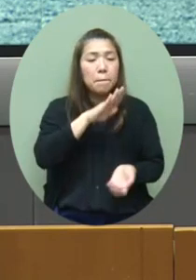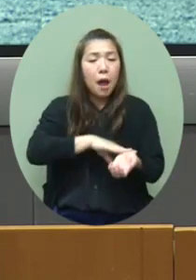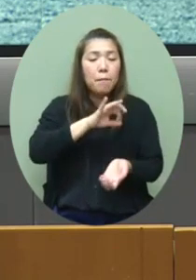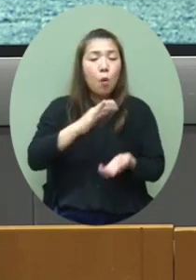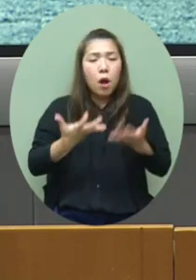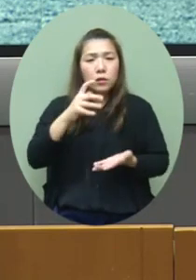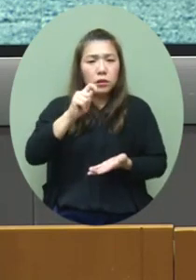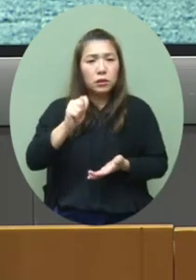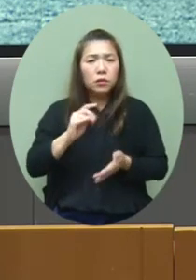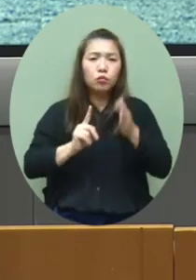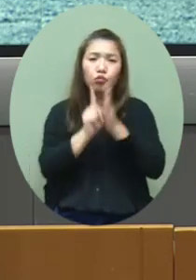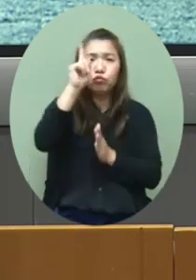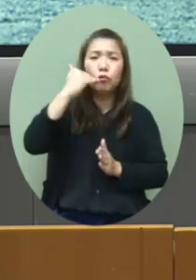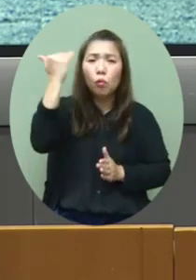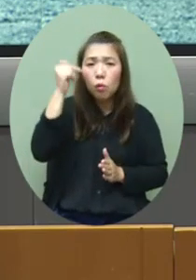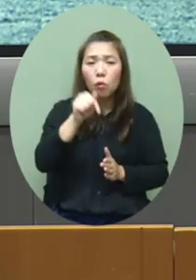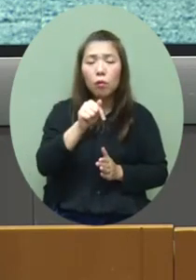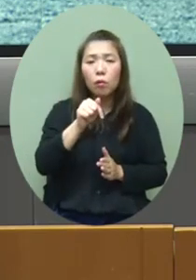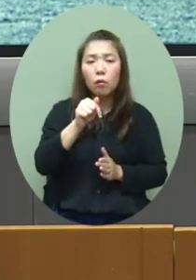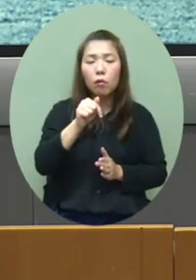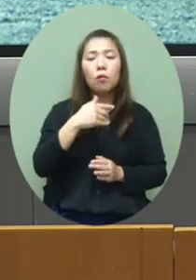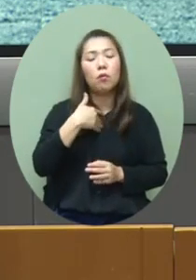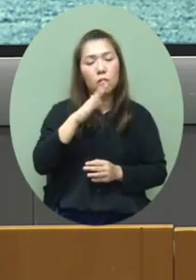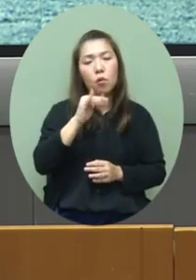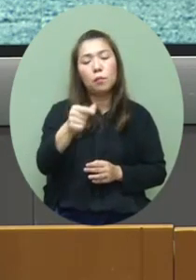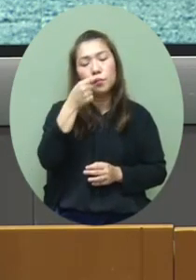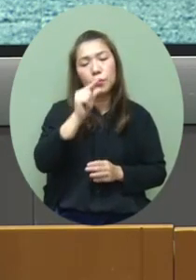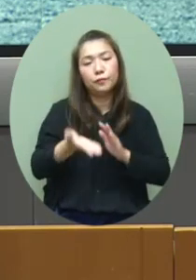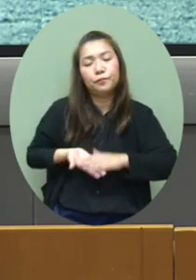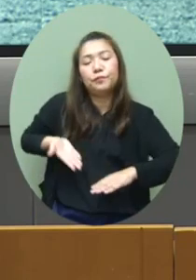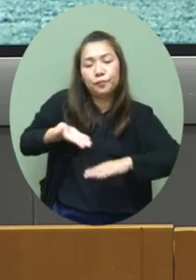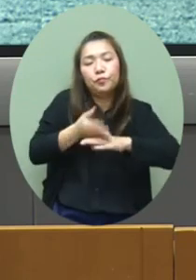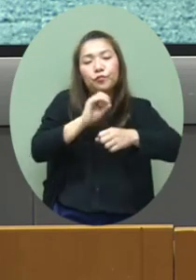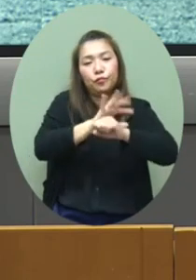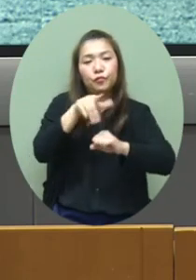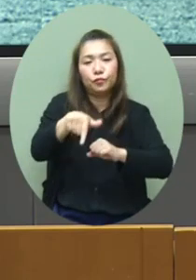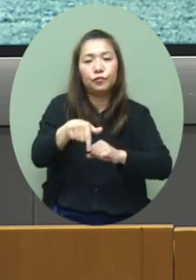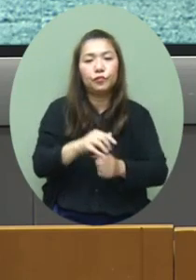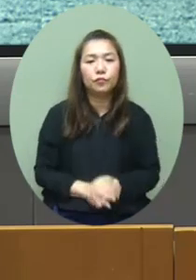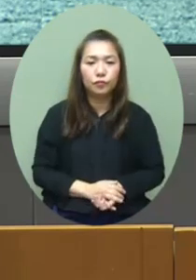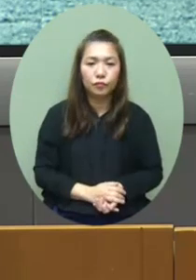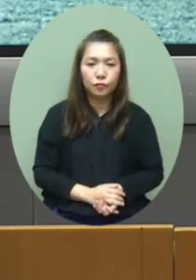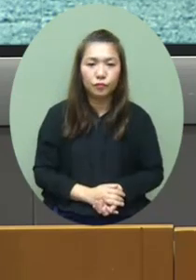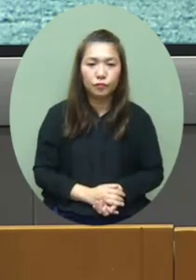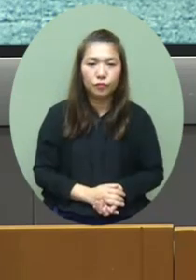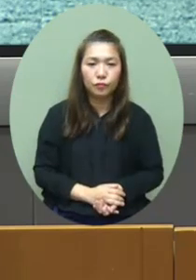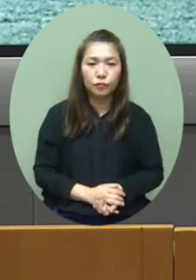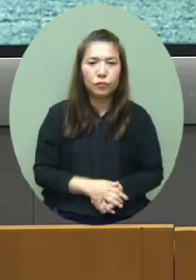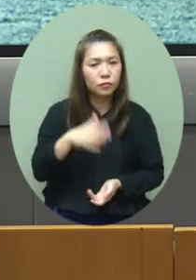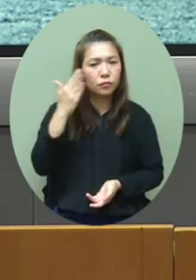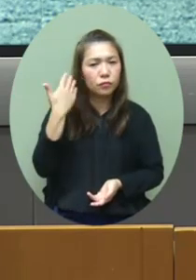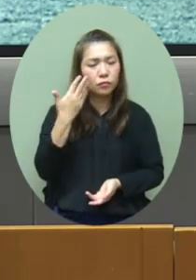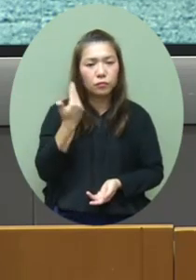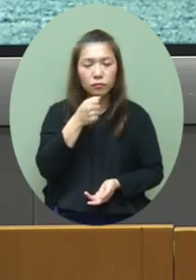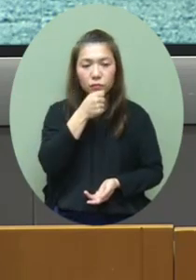he will be regarded as a positive case we will judge in